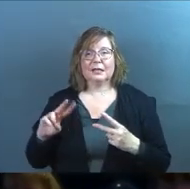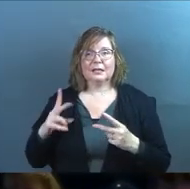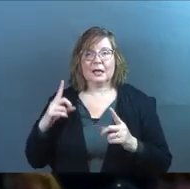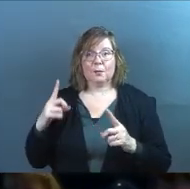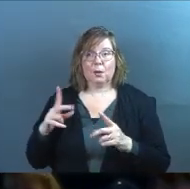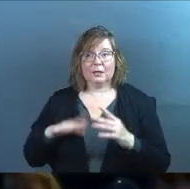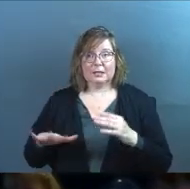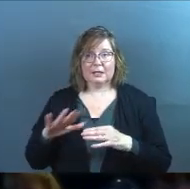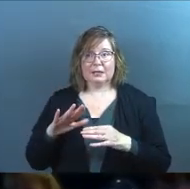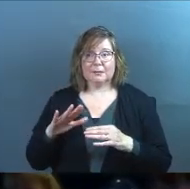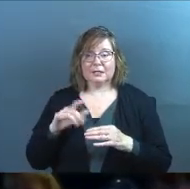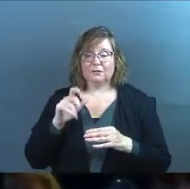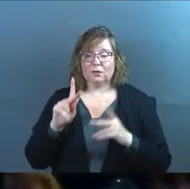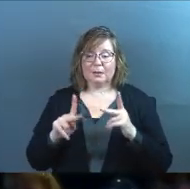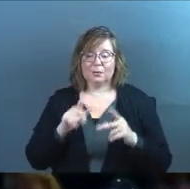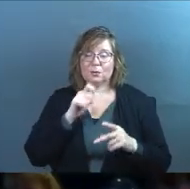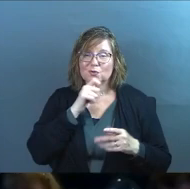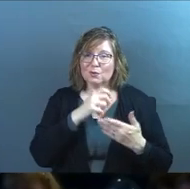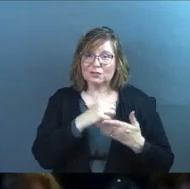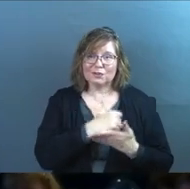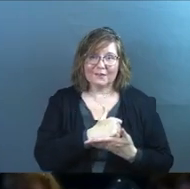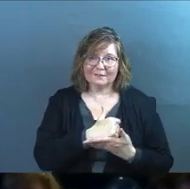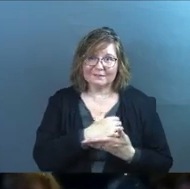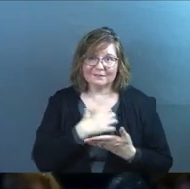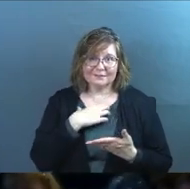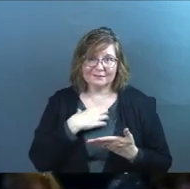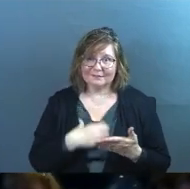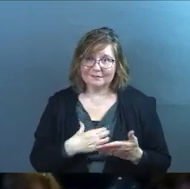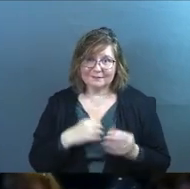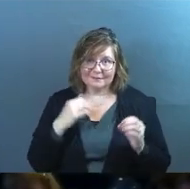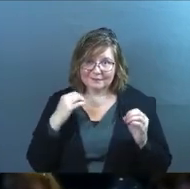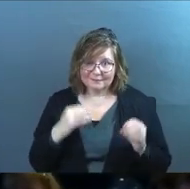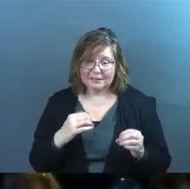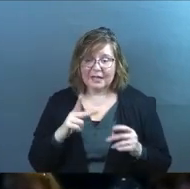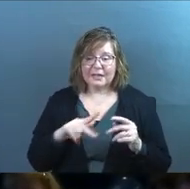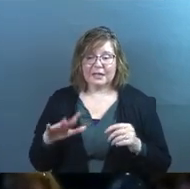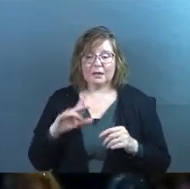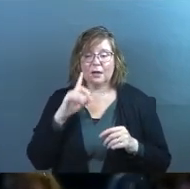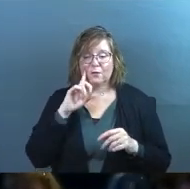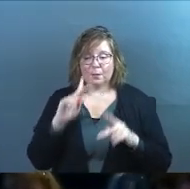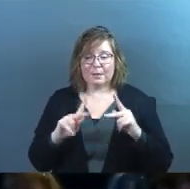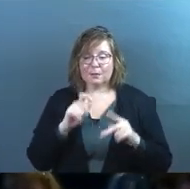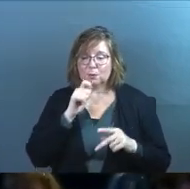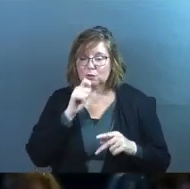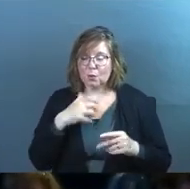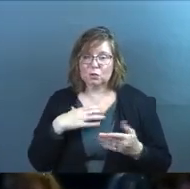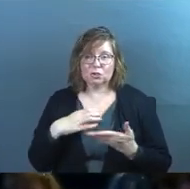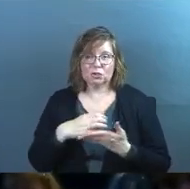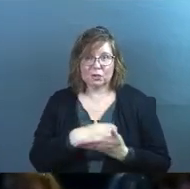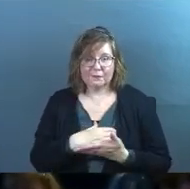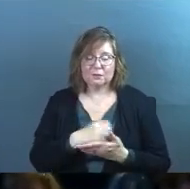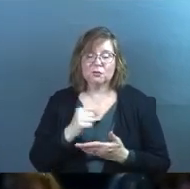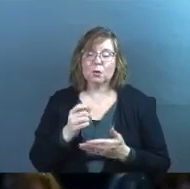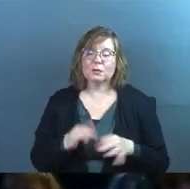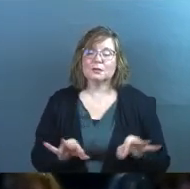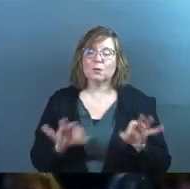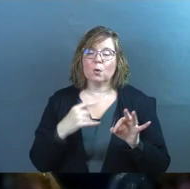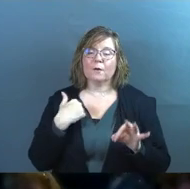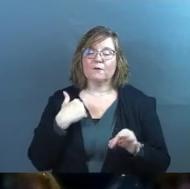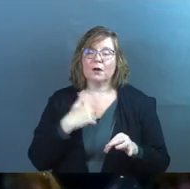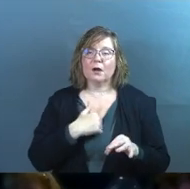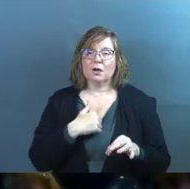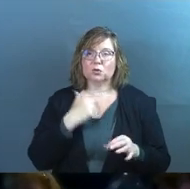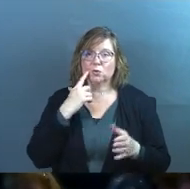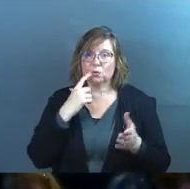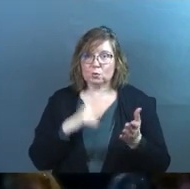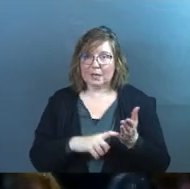kingdom of heaven is for the undeserving. The kingdom of heaven is for the undeserving. So it's important for us